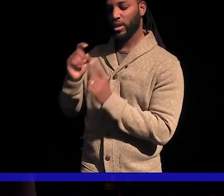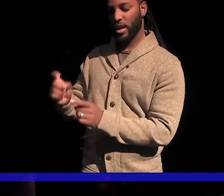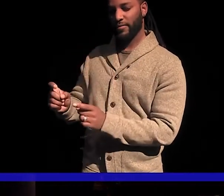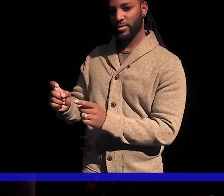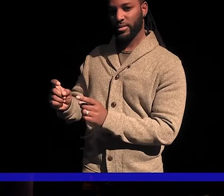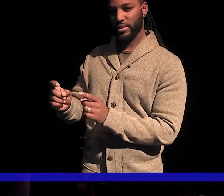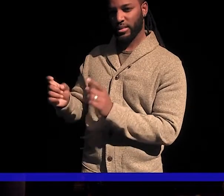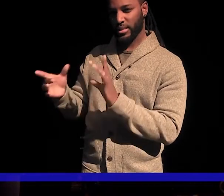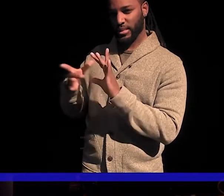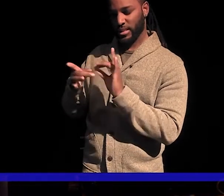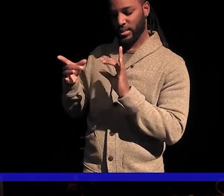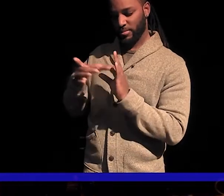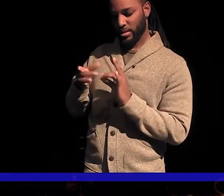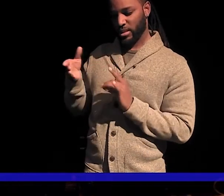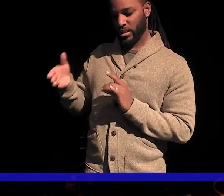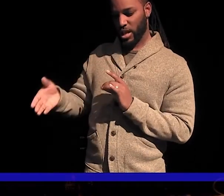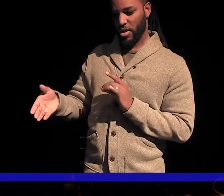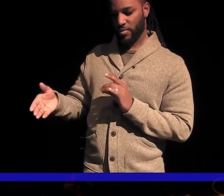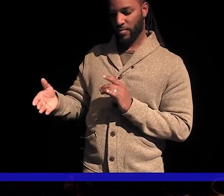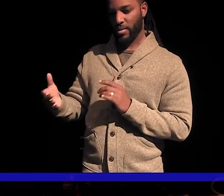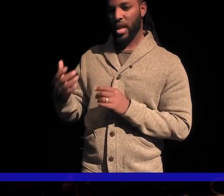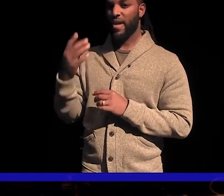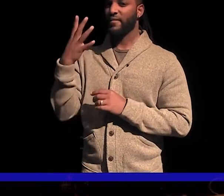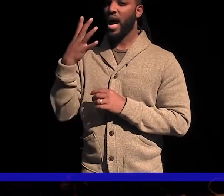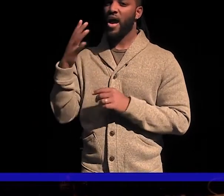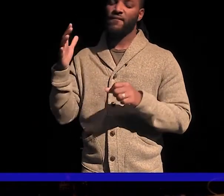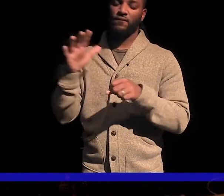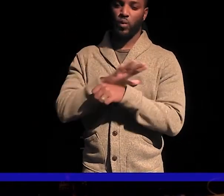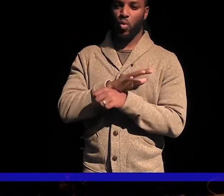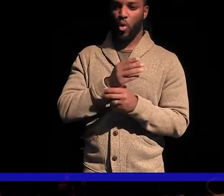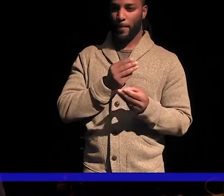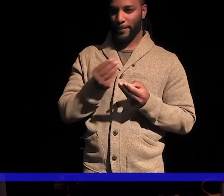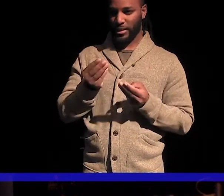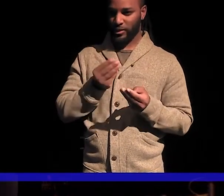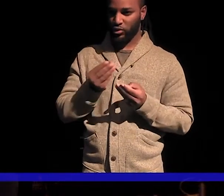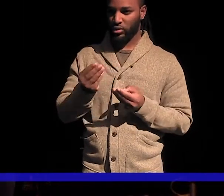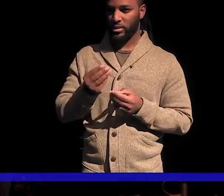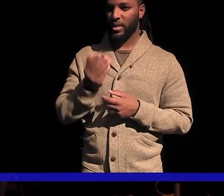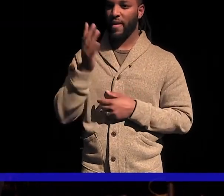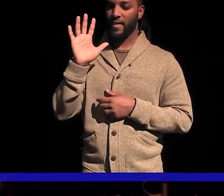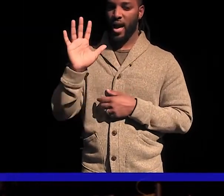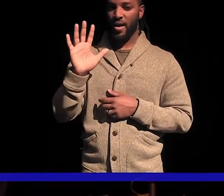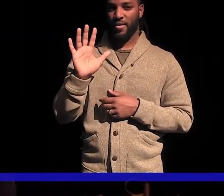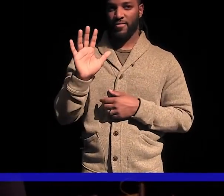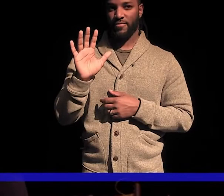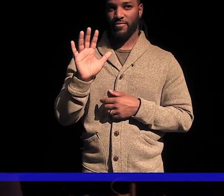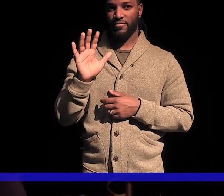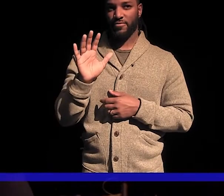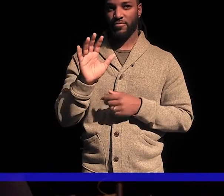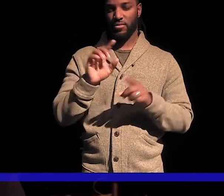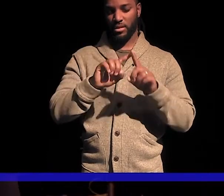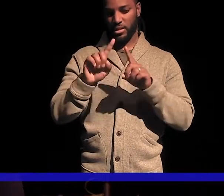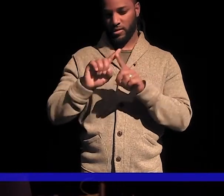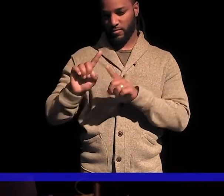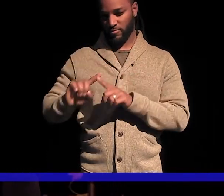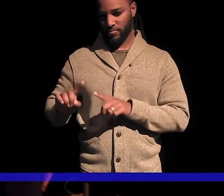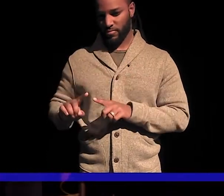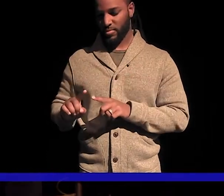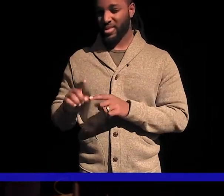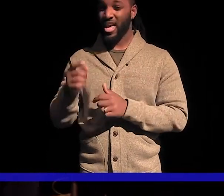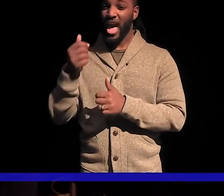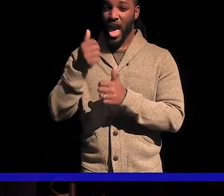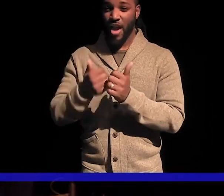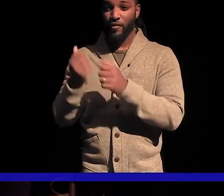Speaks there of fivefold ministry or five offices. Every baseball